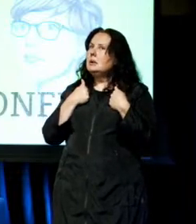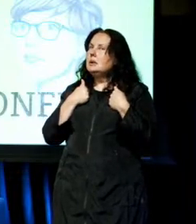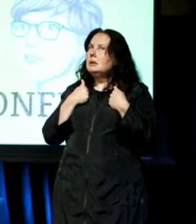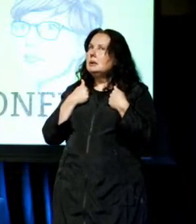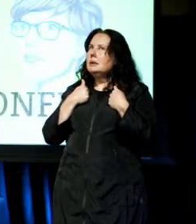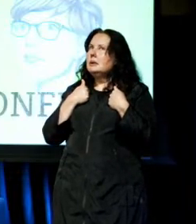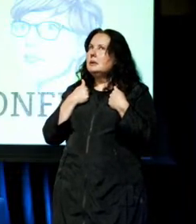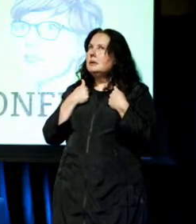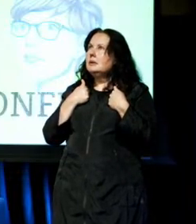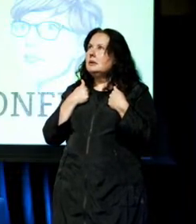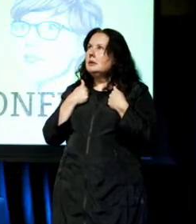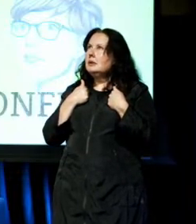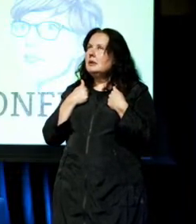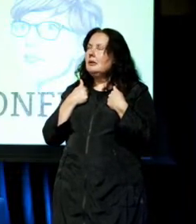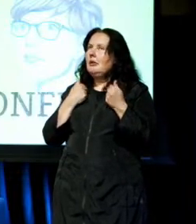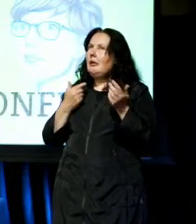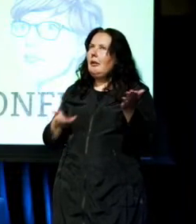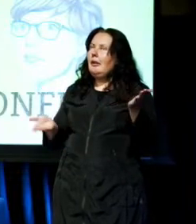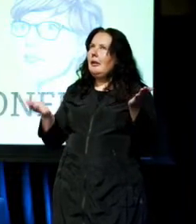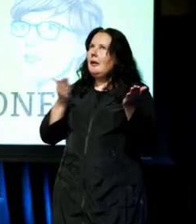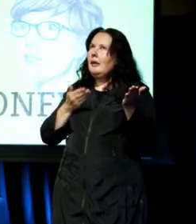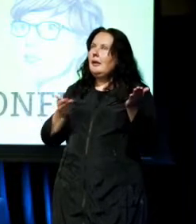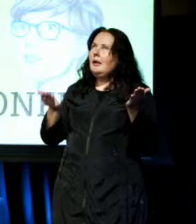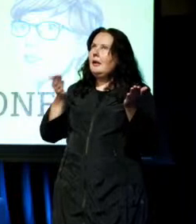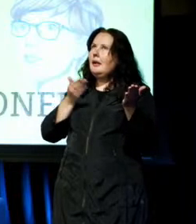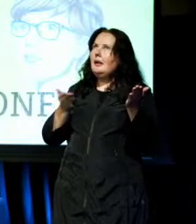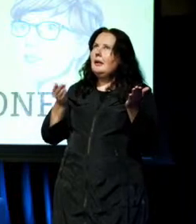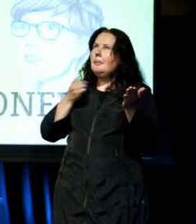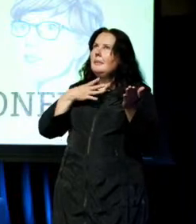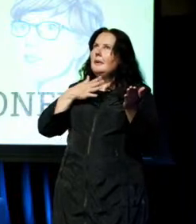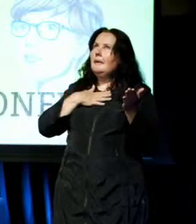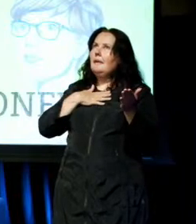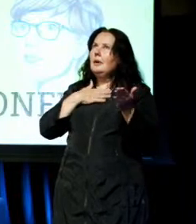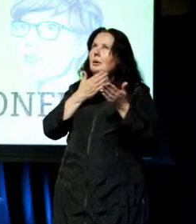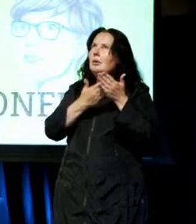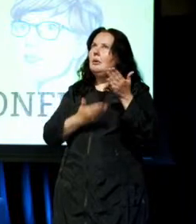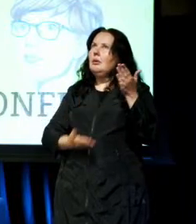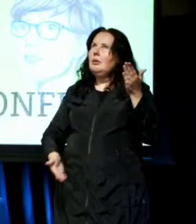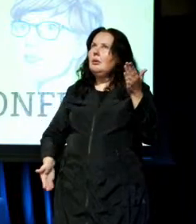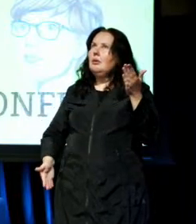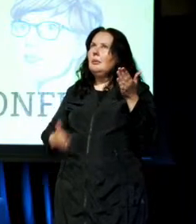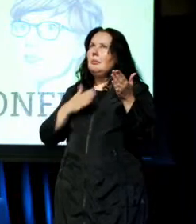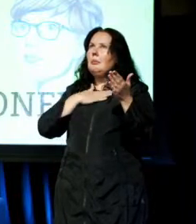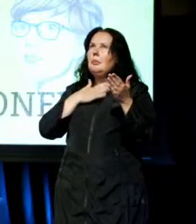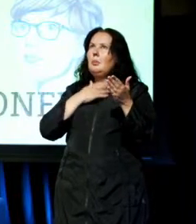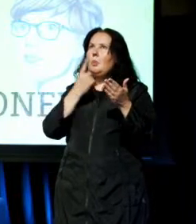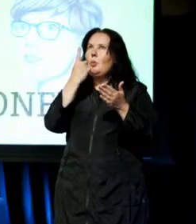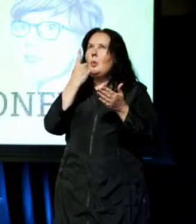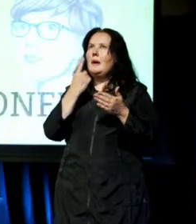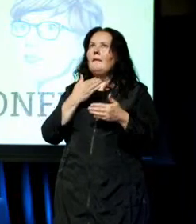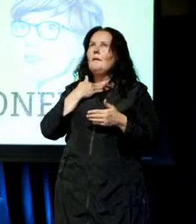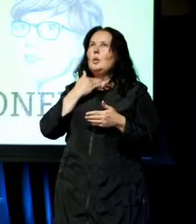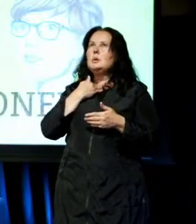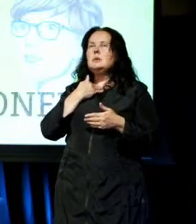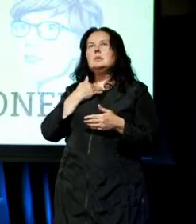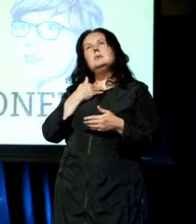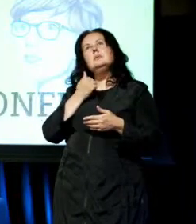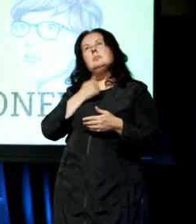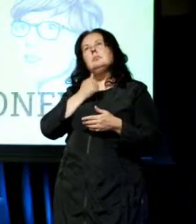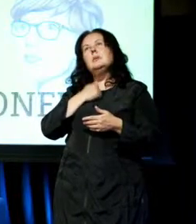time, sorry, I'm just monologuing at this point. Go off, do queen. It. This is what I do.